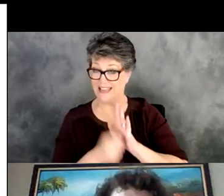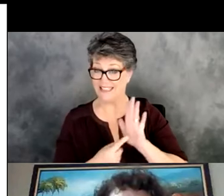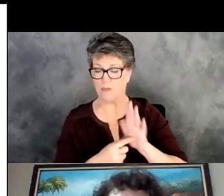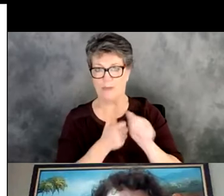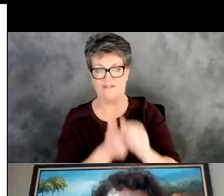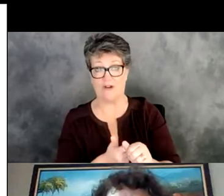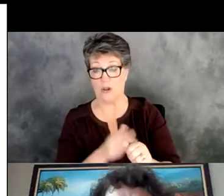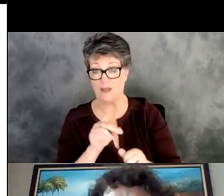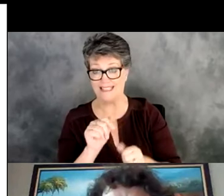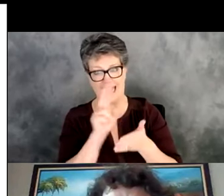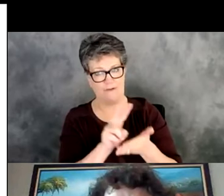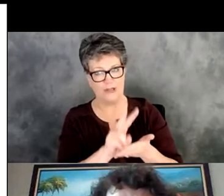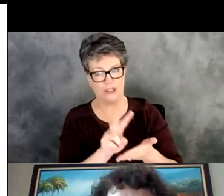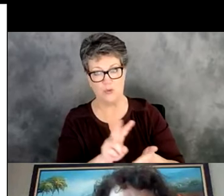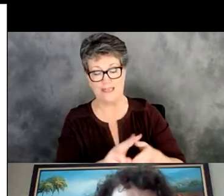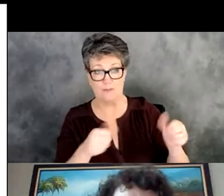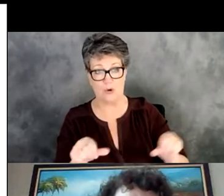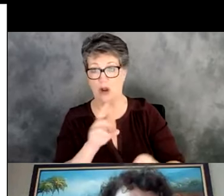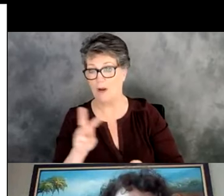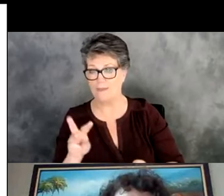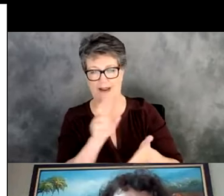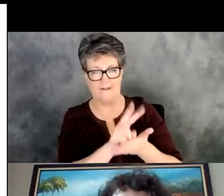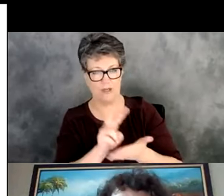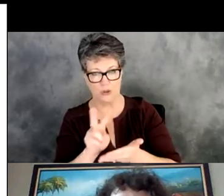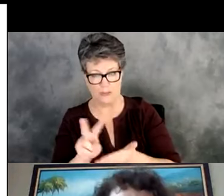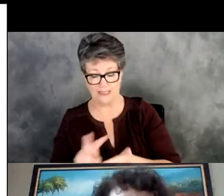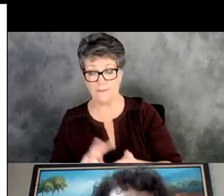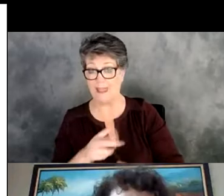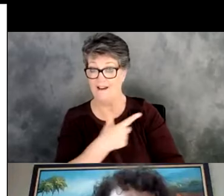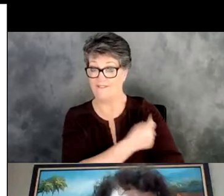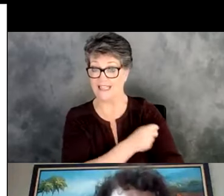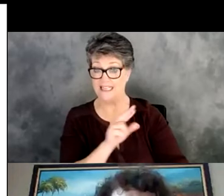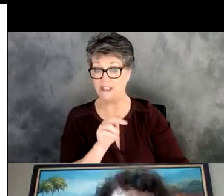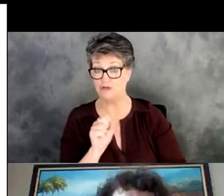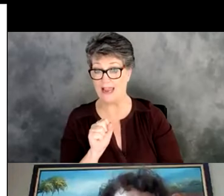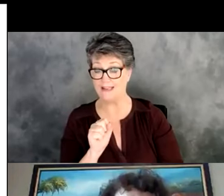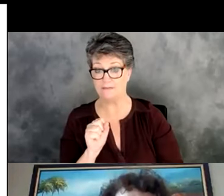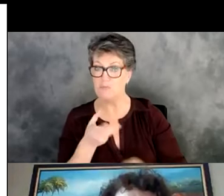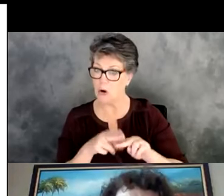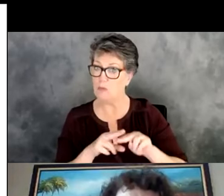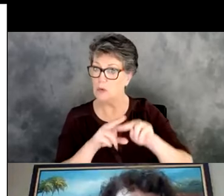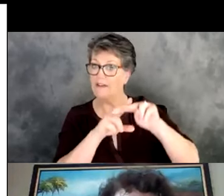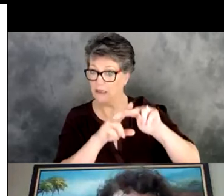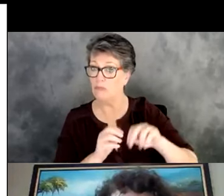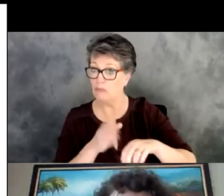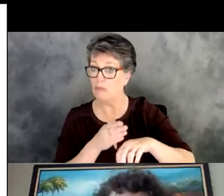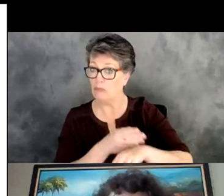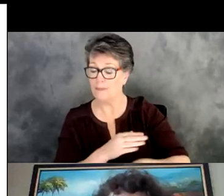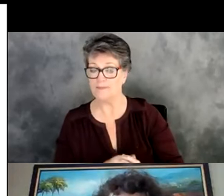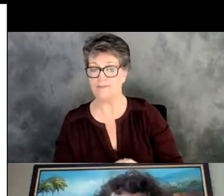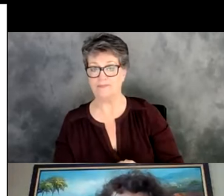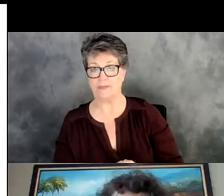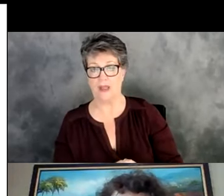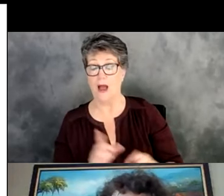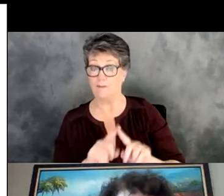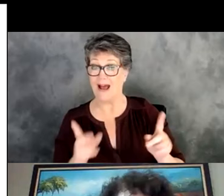every 2 weeks, we repost it on our website every 2 weeks, you know, vaccination rates are improving throughout the state,